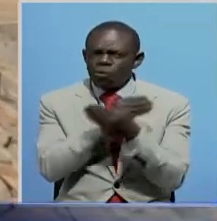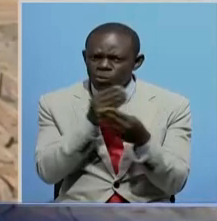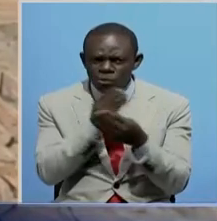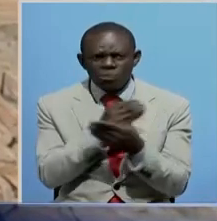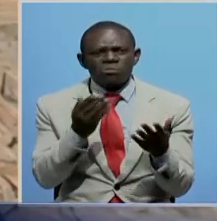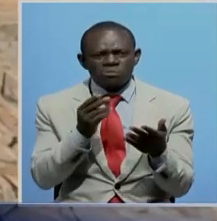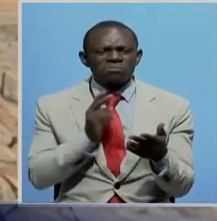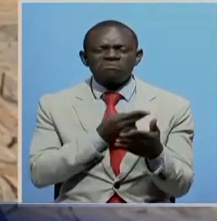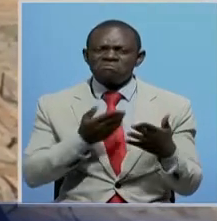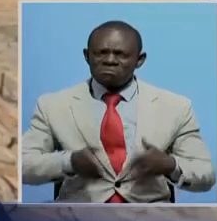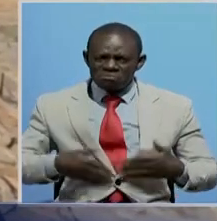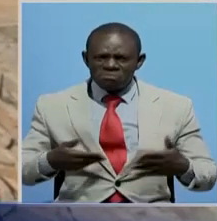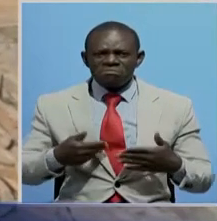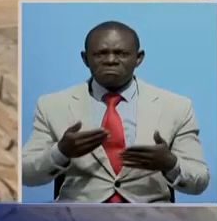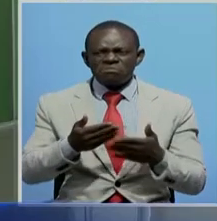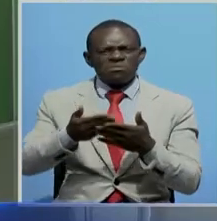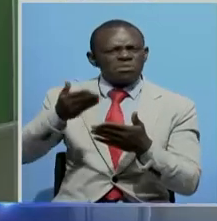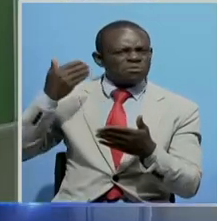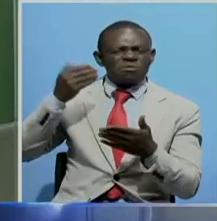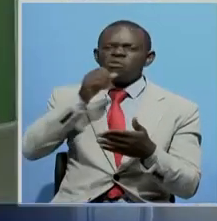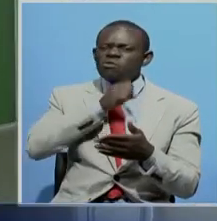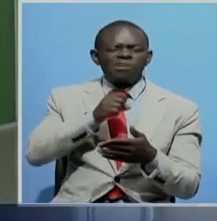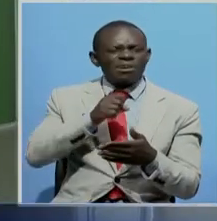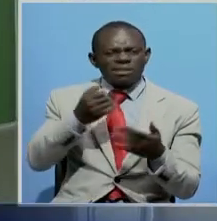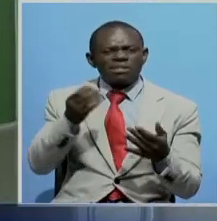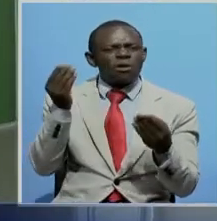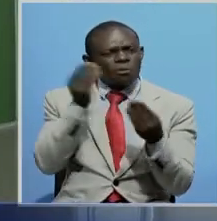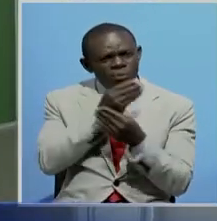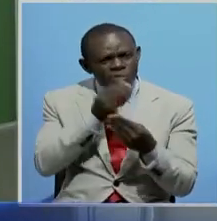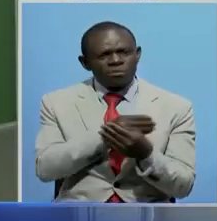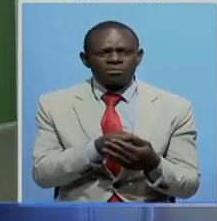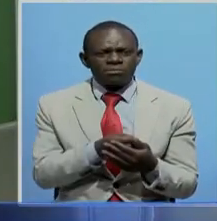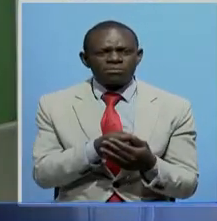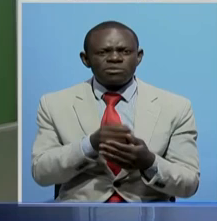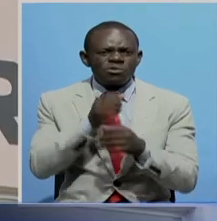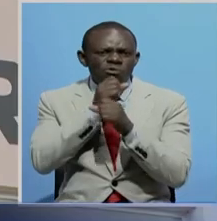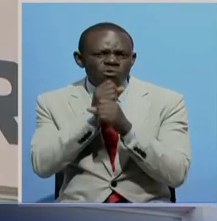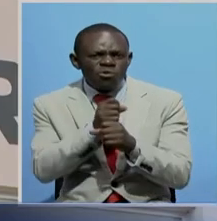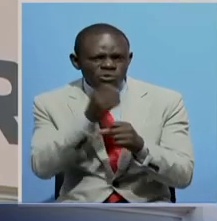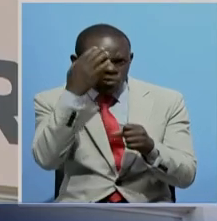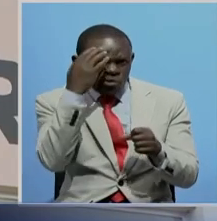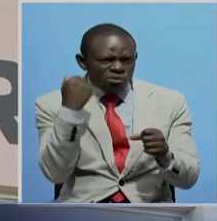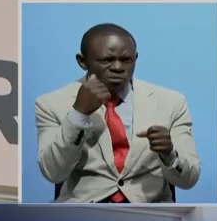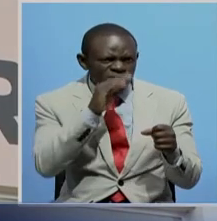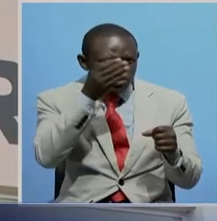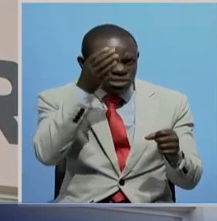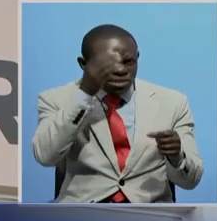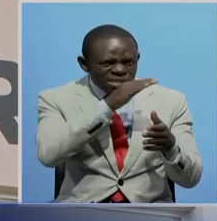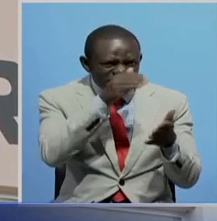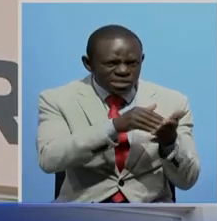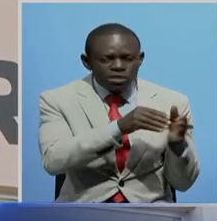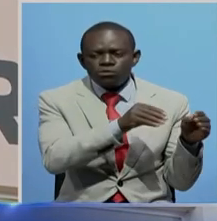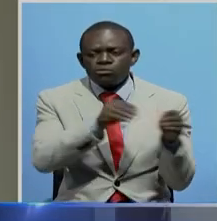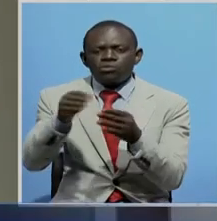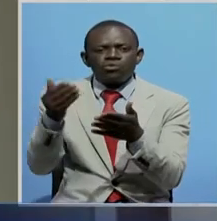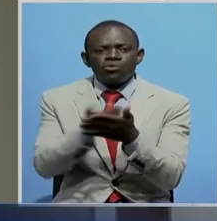part compared to the other one. The movement of staff from the old offices to the new civic center will see the Chinsali